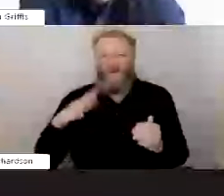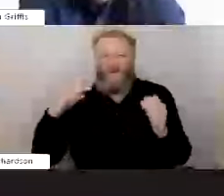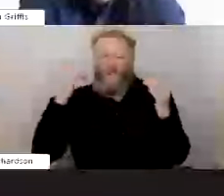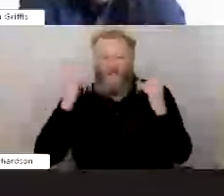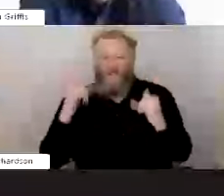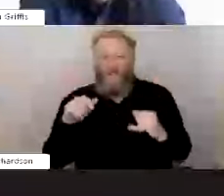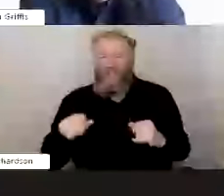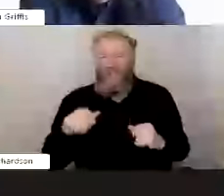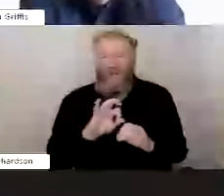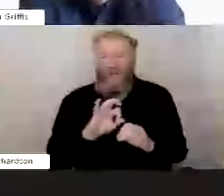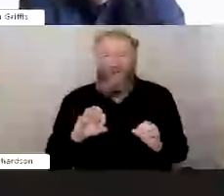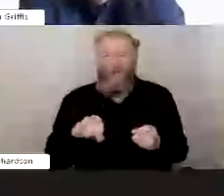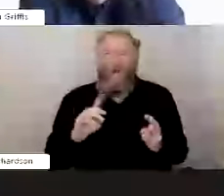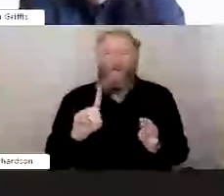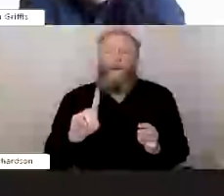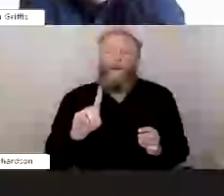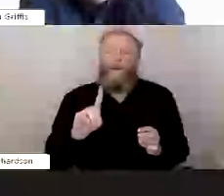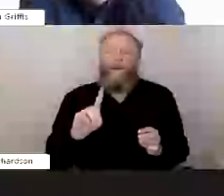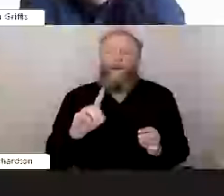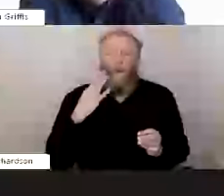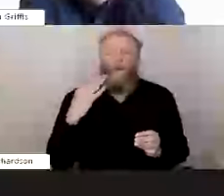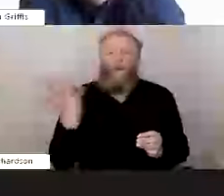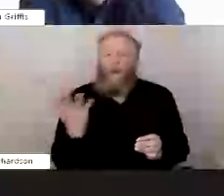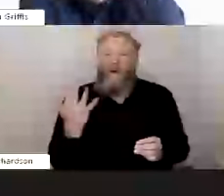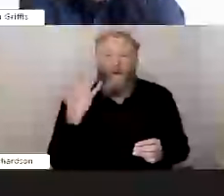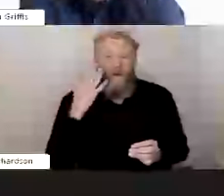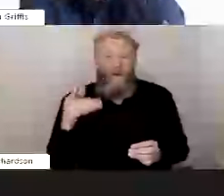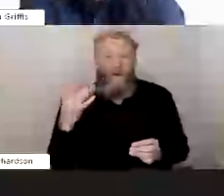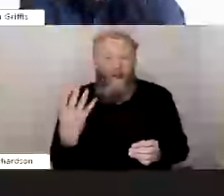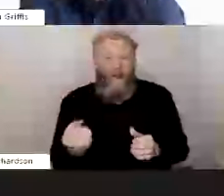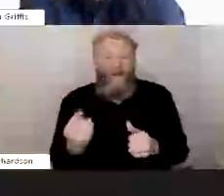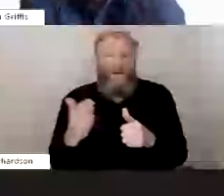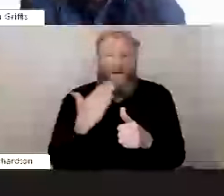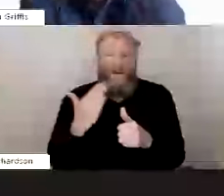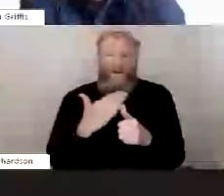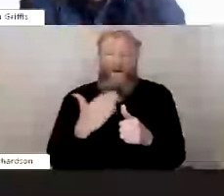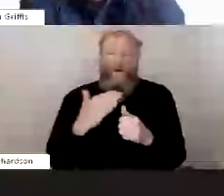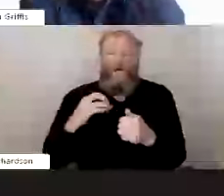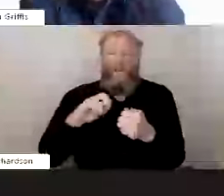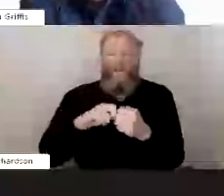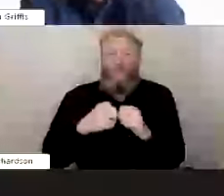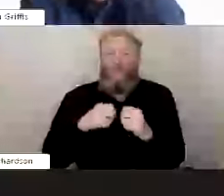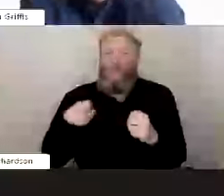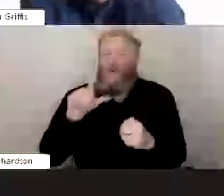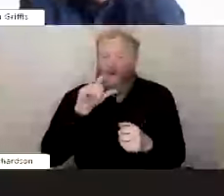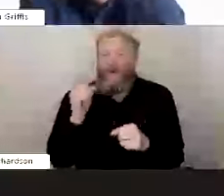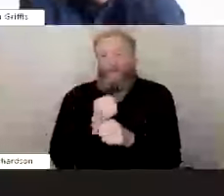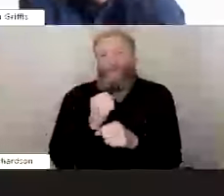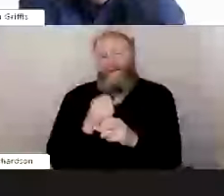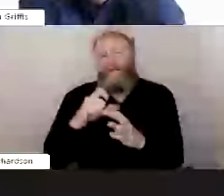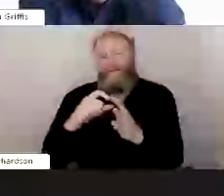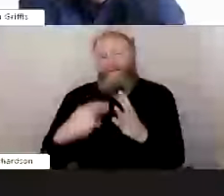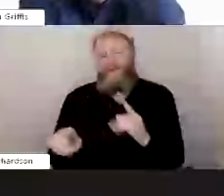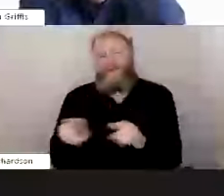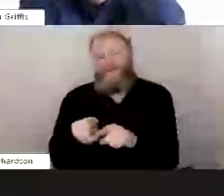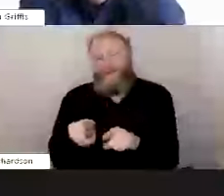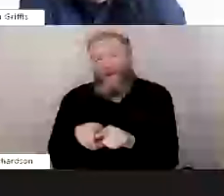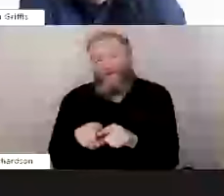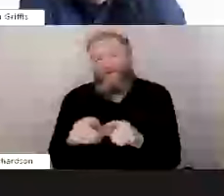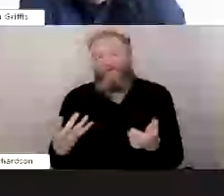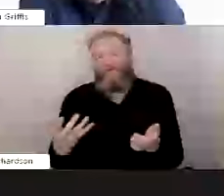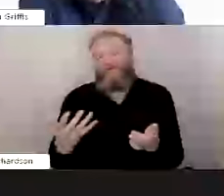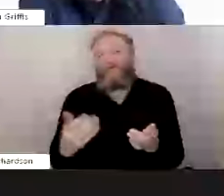where there are issues of alcohol abuse or substance dependence, that can clearly cause disability as well. But one of the issues that's